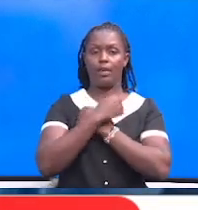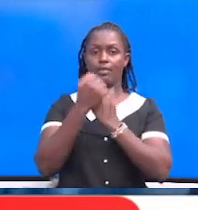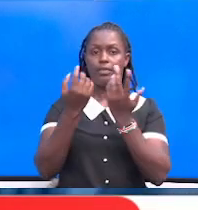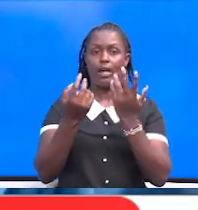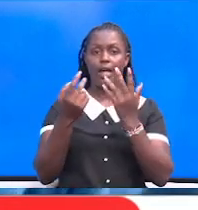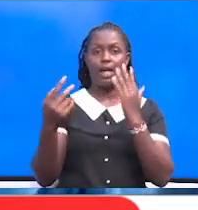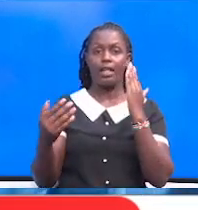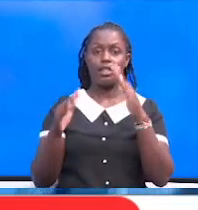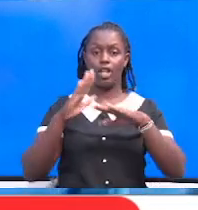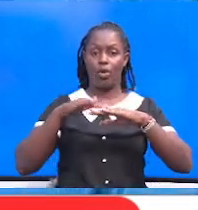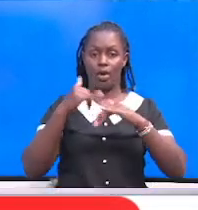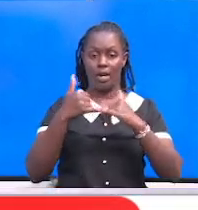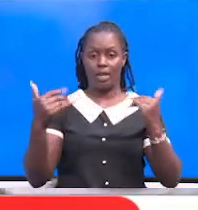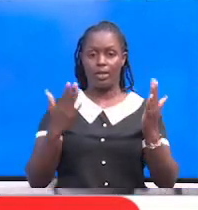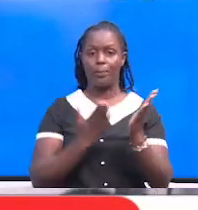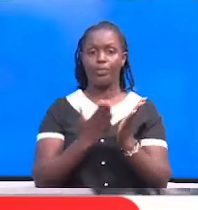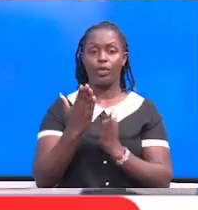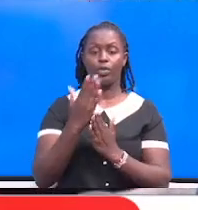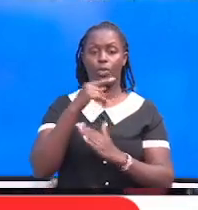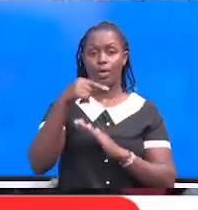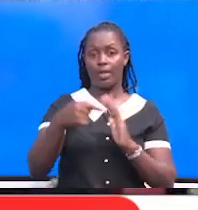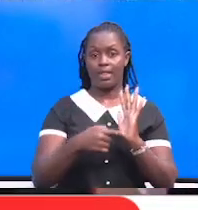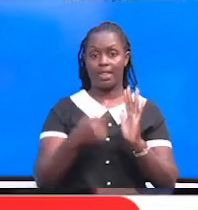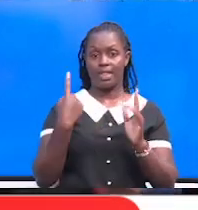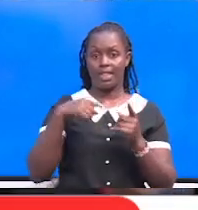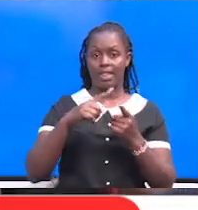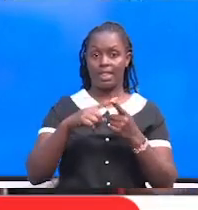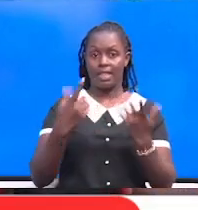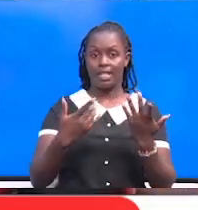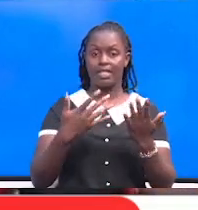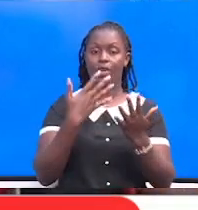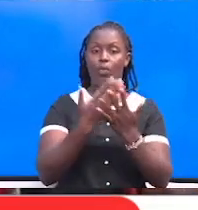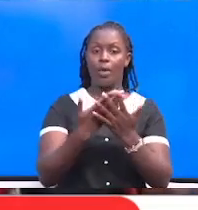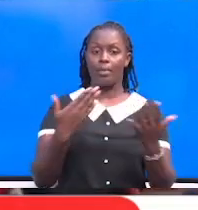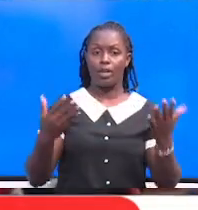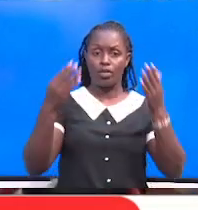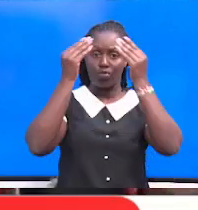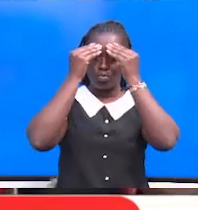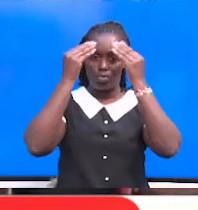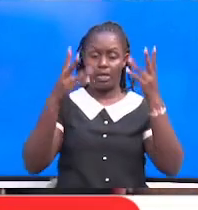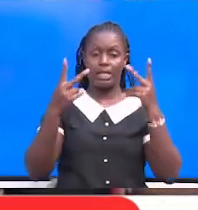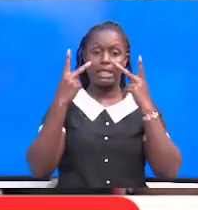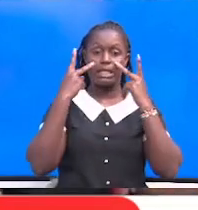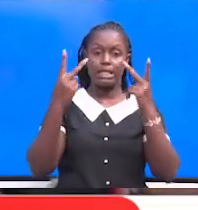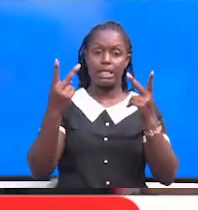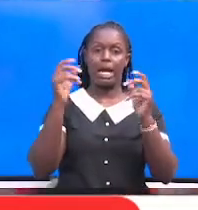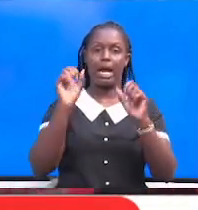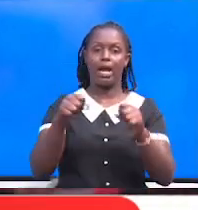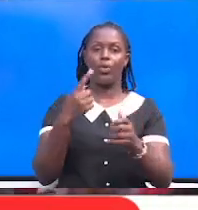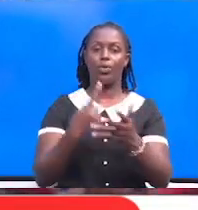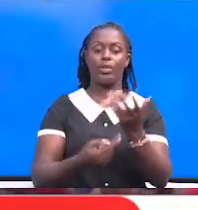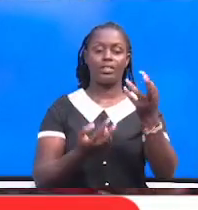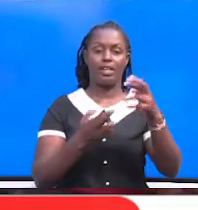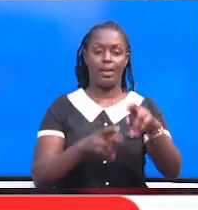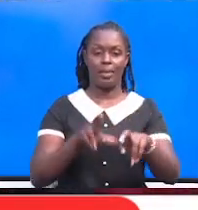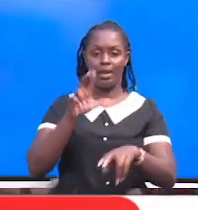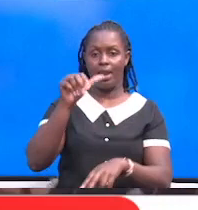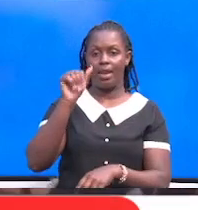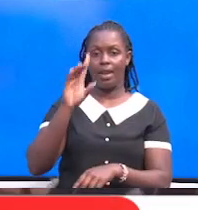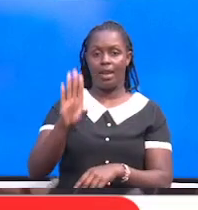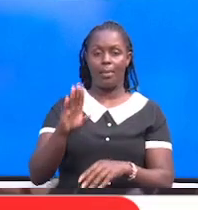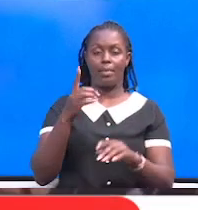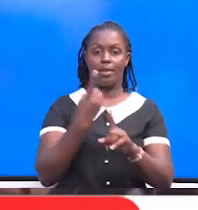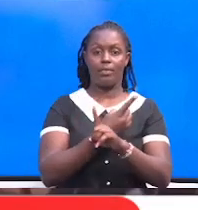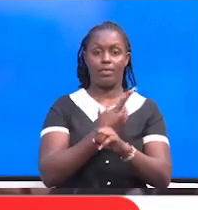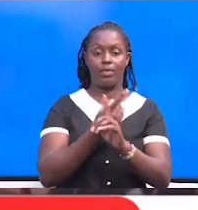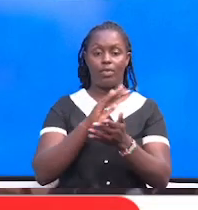Kupitia kifaa hiki wanafunzi wanapata kujionea yanayoendelea katika maabara tofauti bila kufika huko.